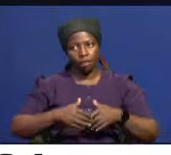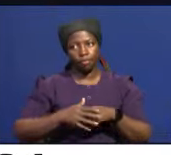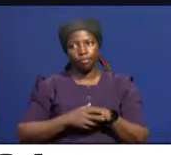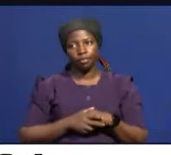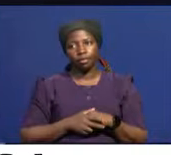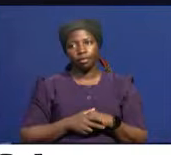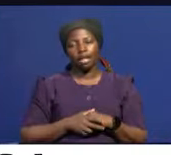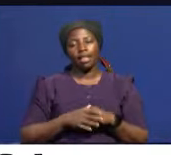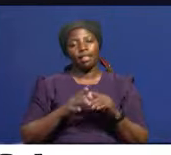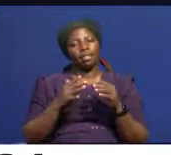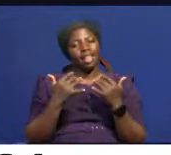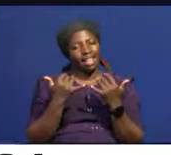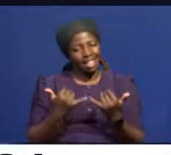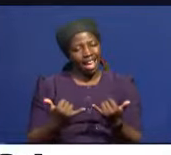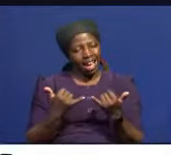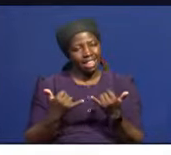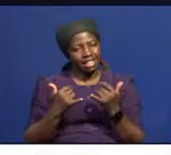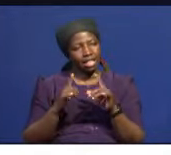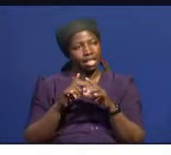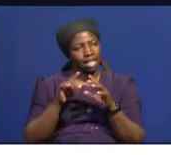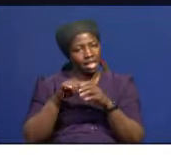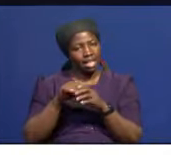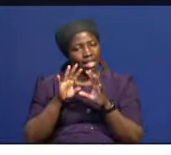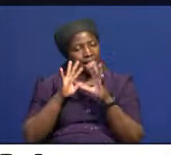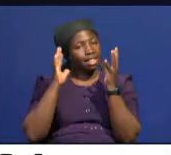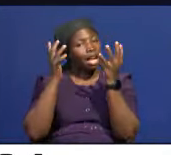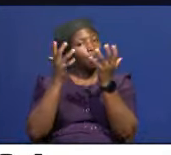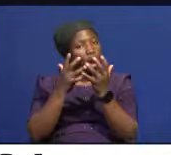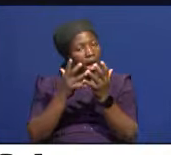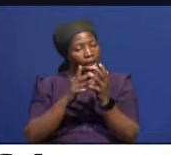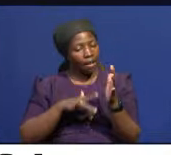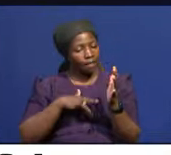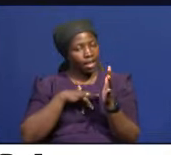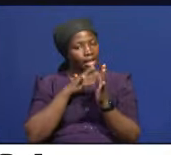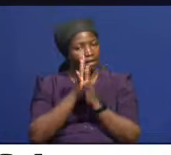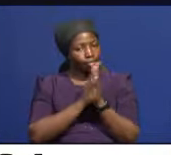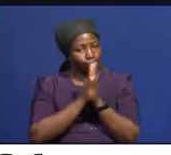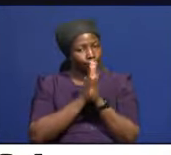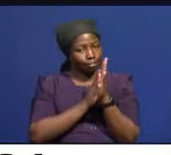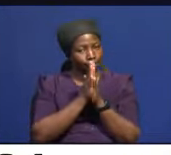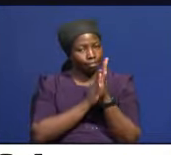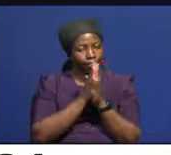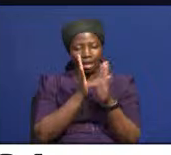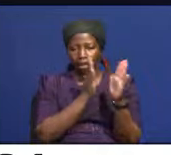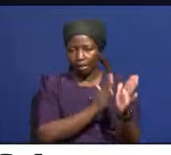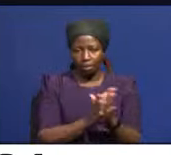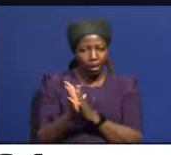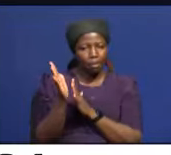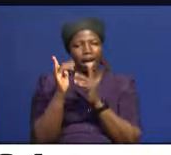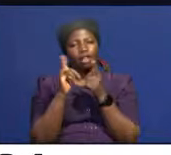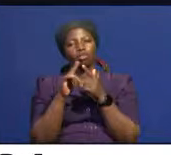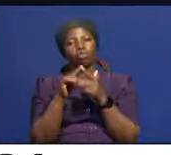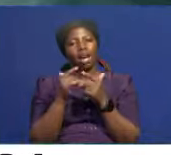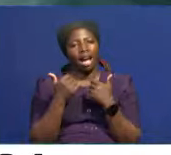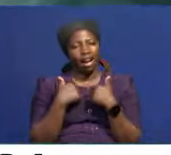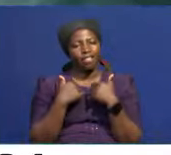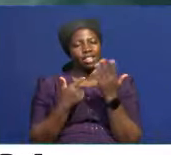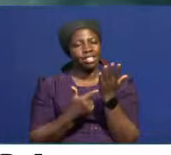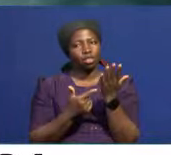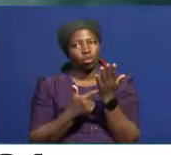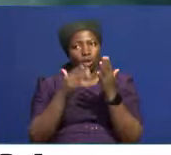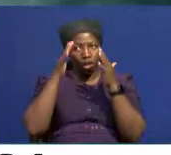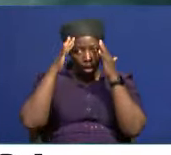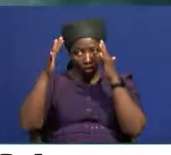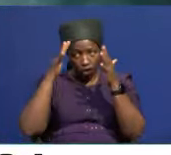the youngest globally, is motivated and prepared to drive the digital economy, foster innovation, and